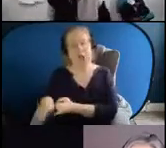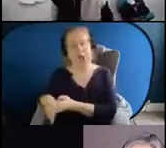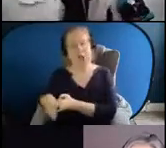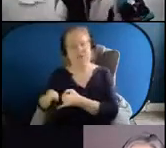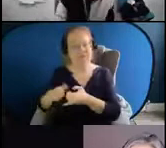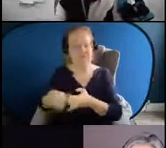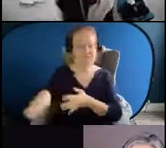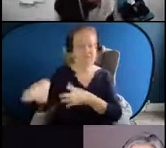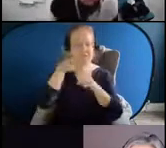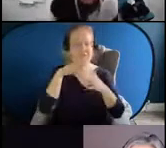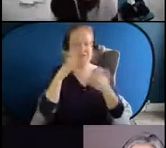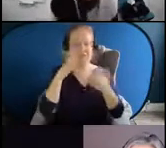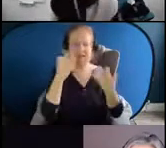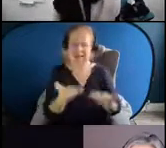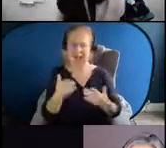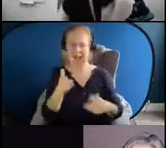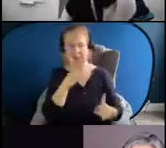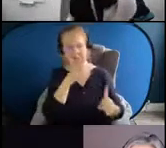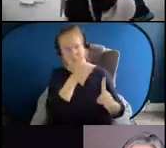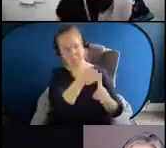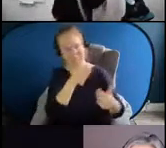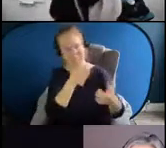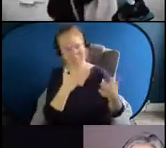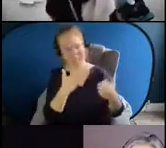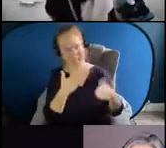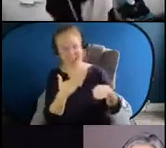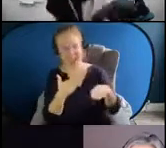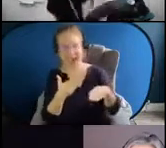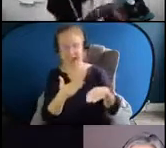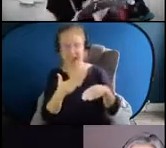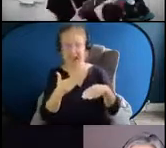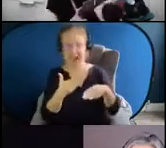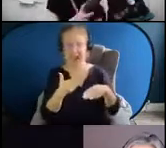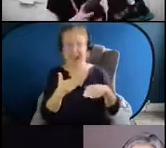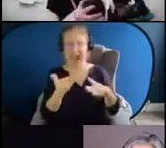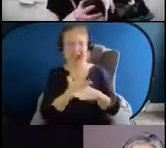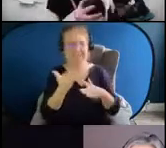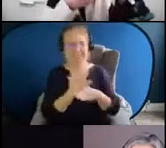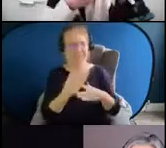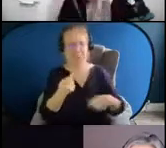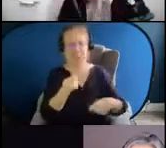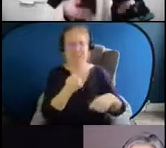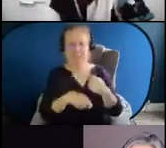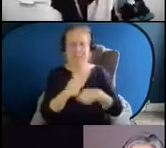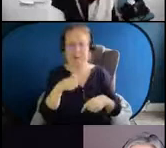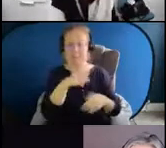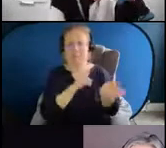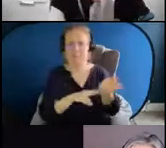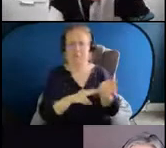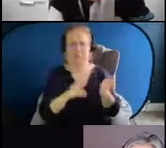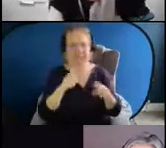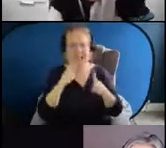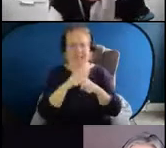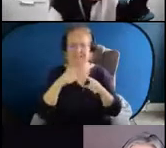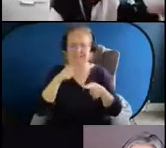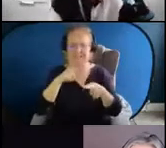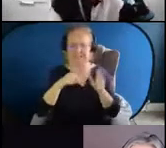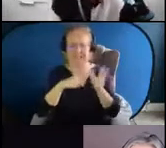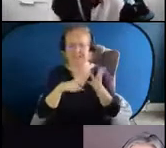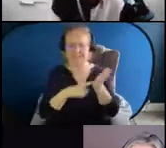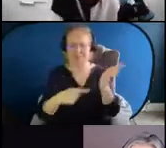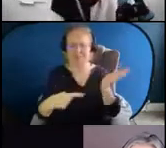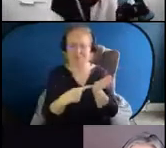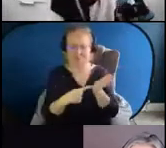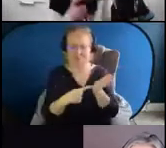towards accessibility in eventually becoming the default in all learning content. That's a kind of goal that we're trying